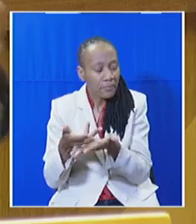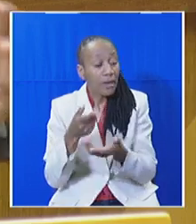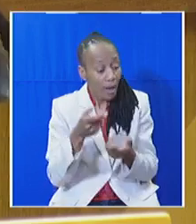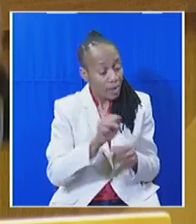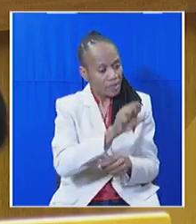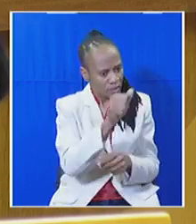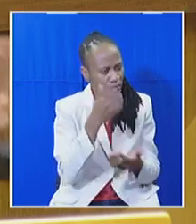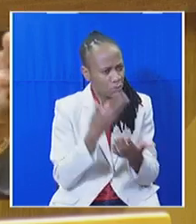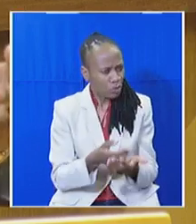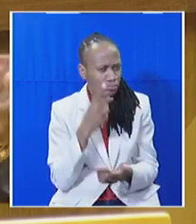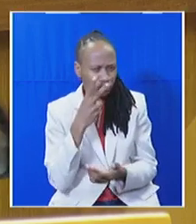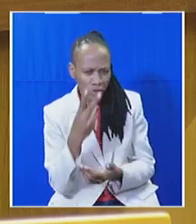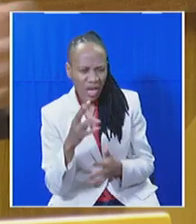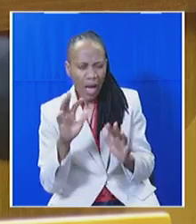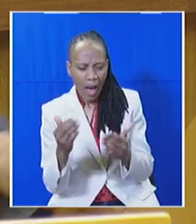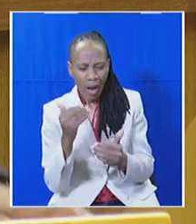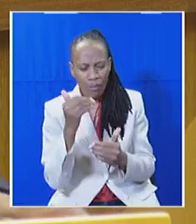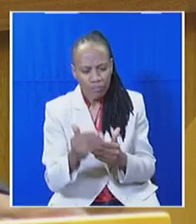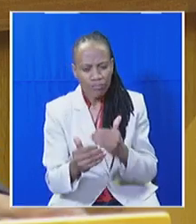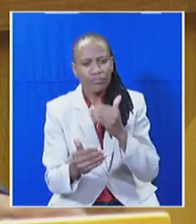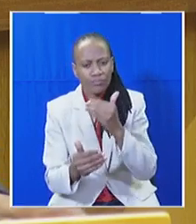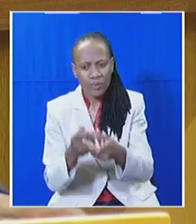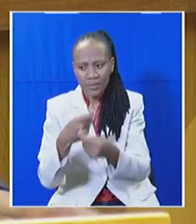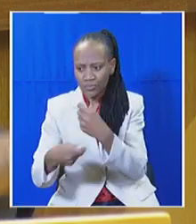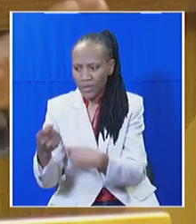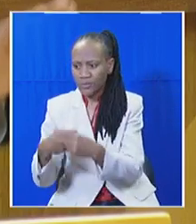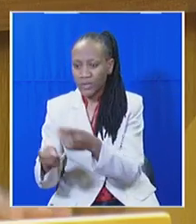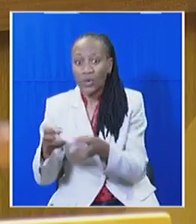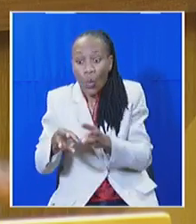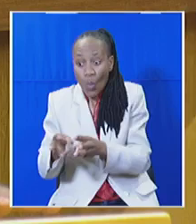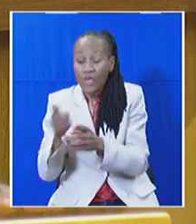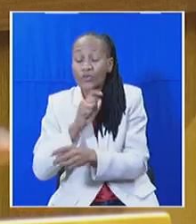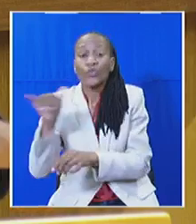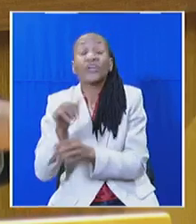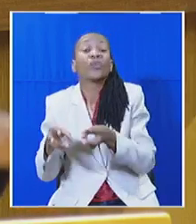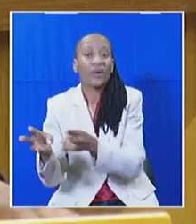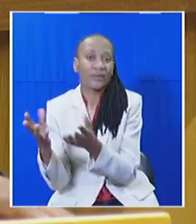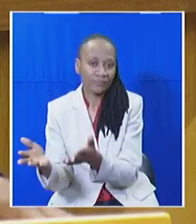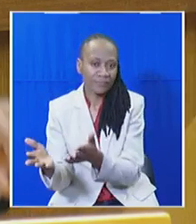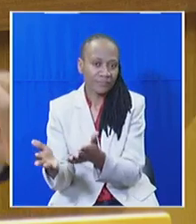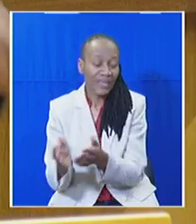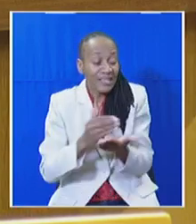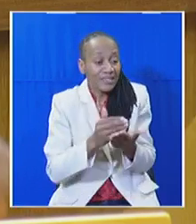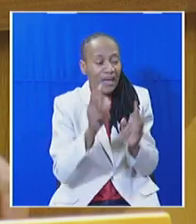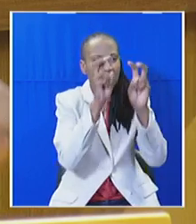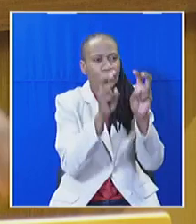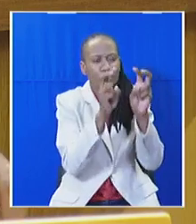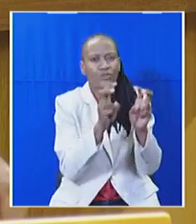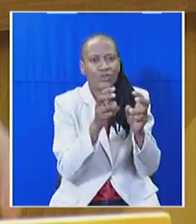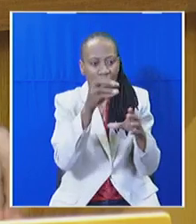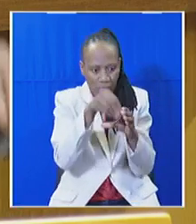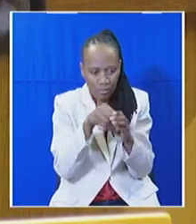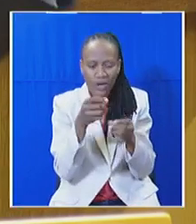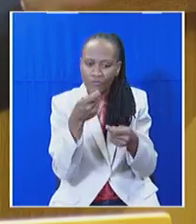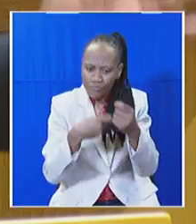the favorable conditions that we can trade. Some of the trade issues are in fact